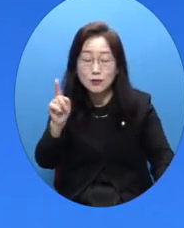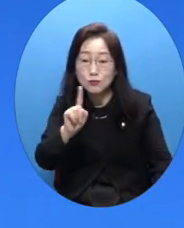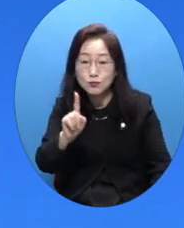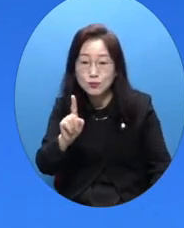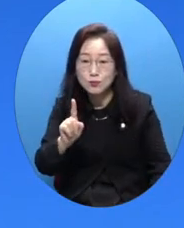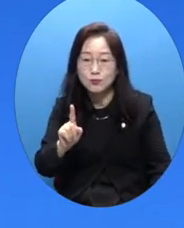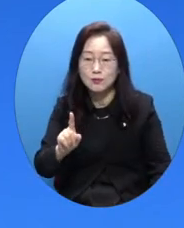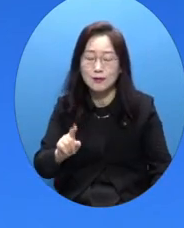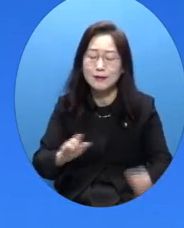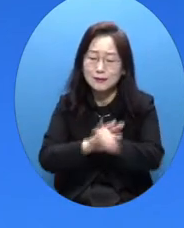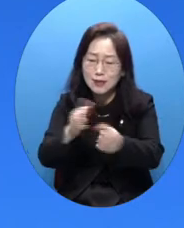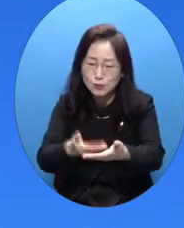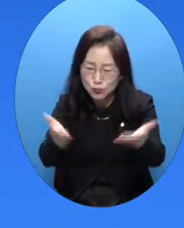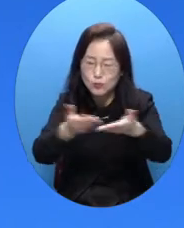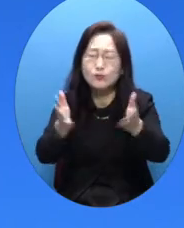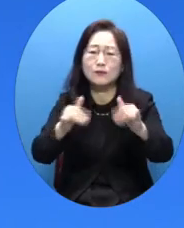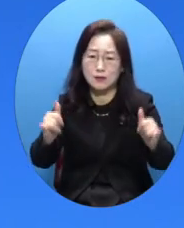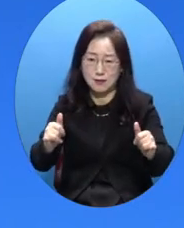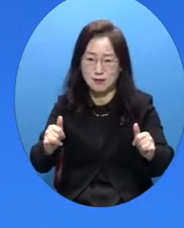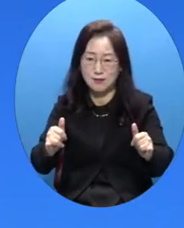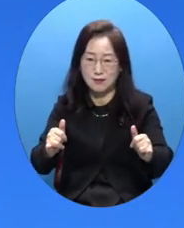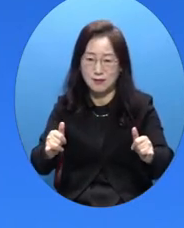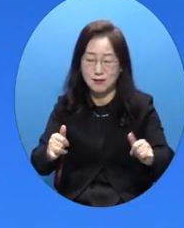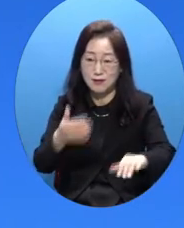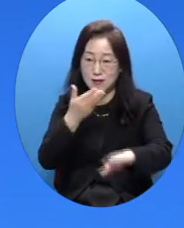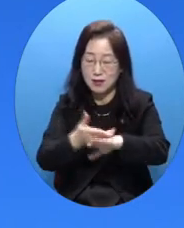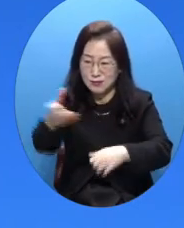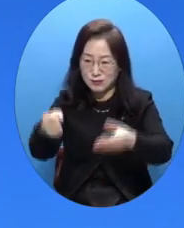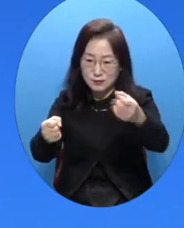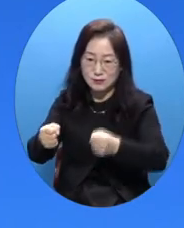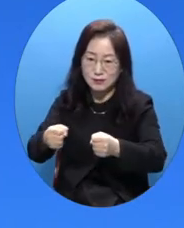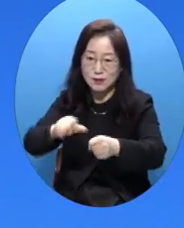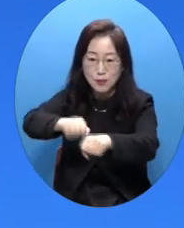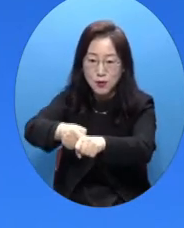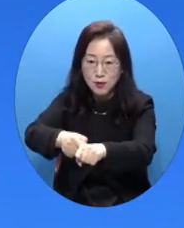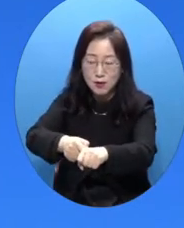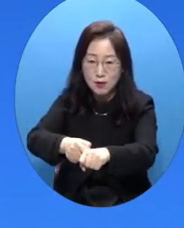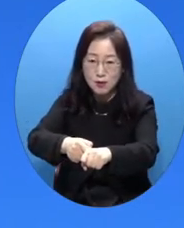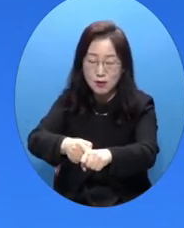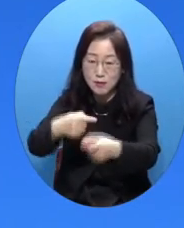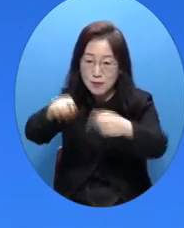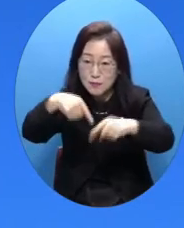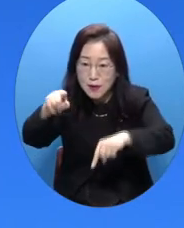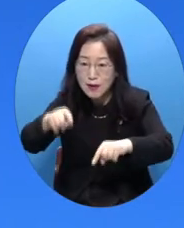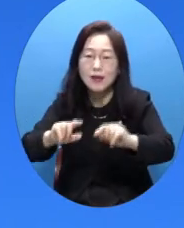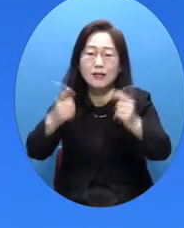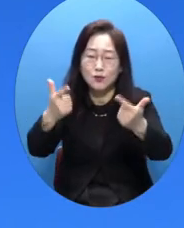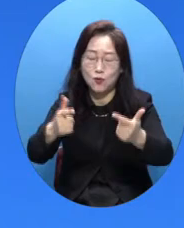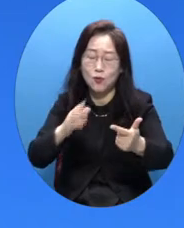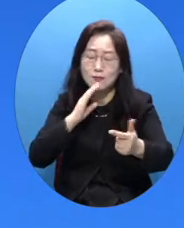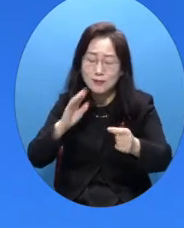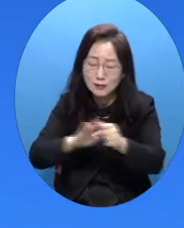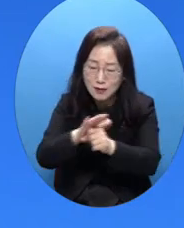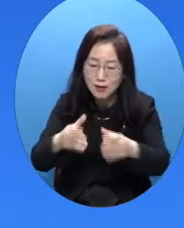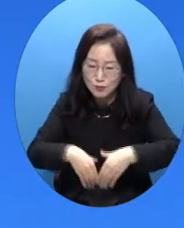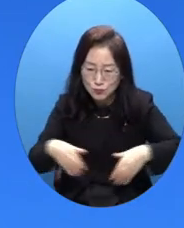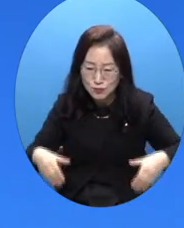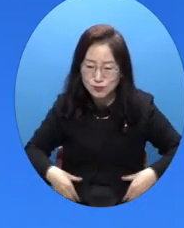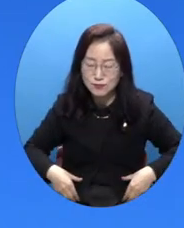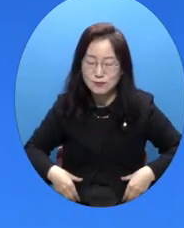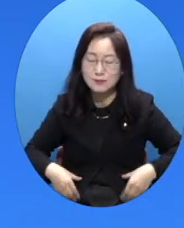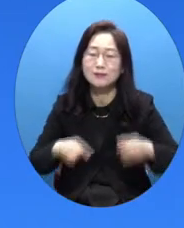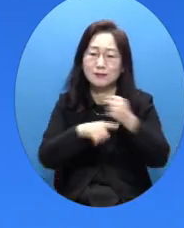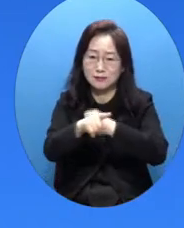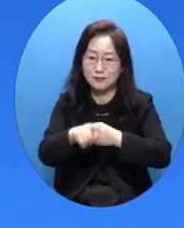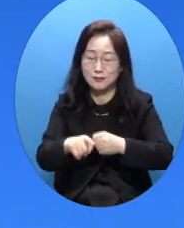who forgives show love and tolerance not punching them and